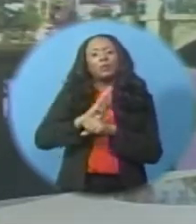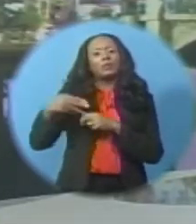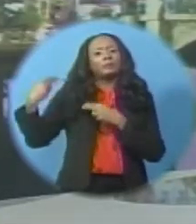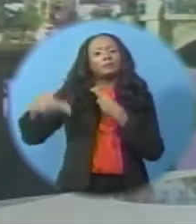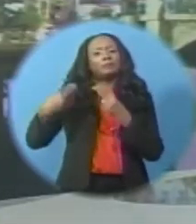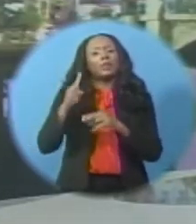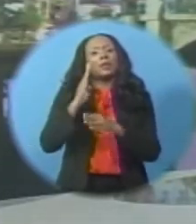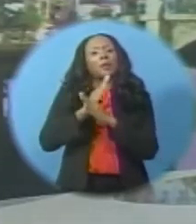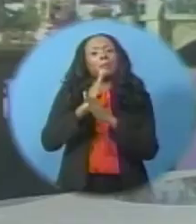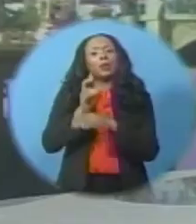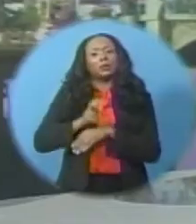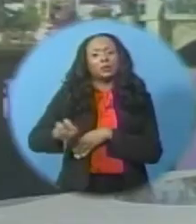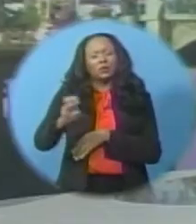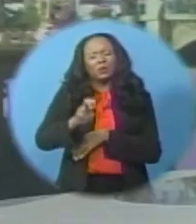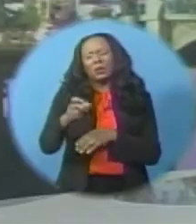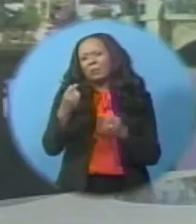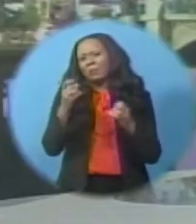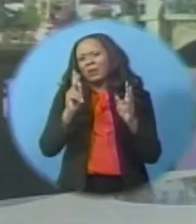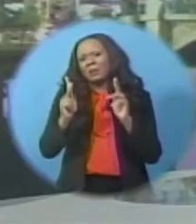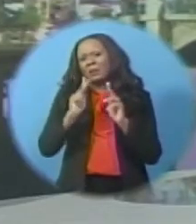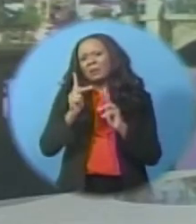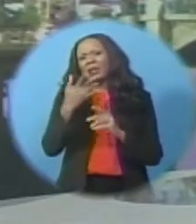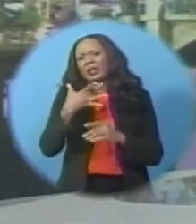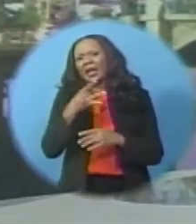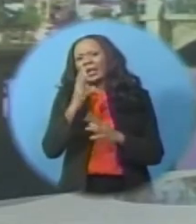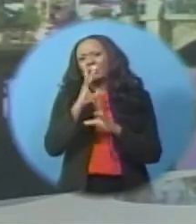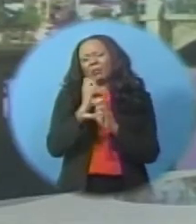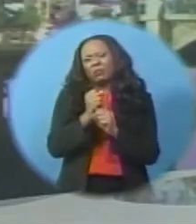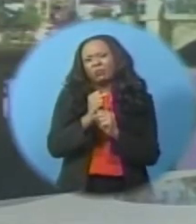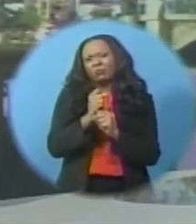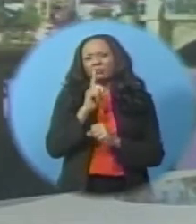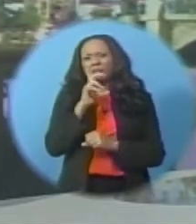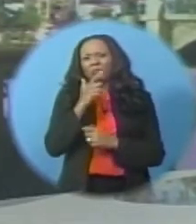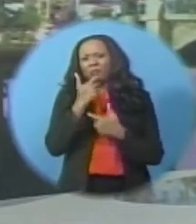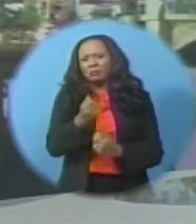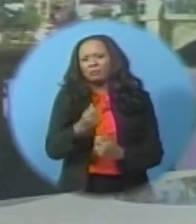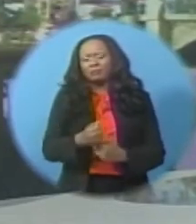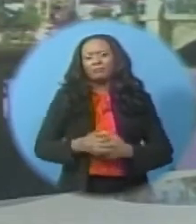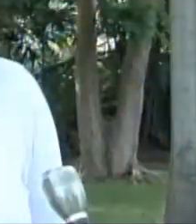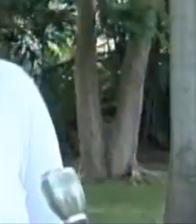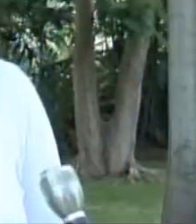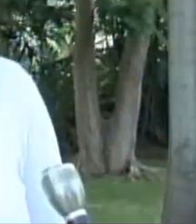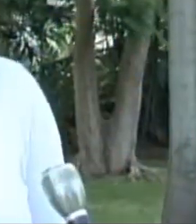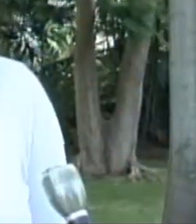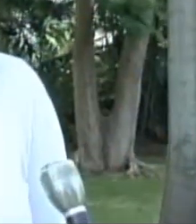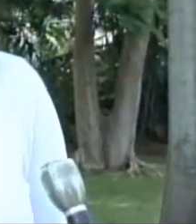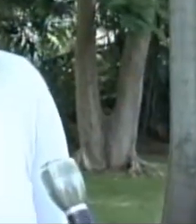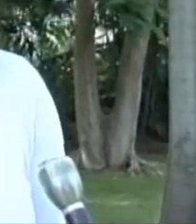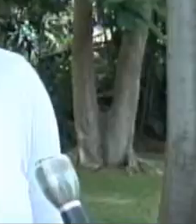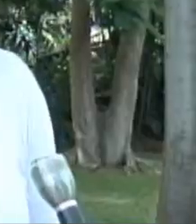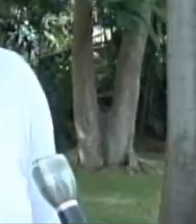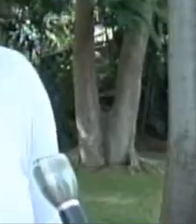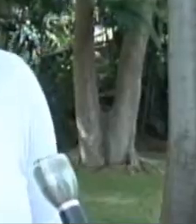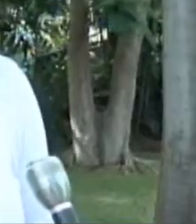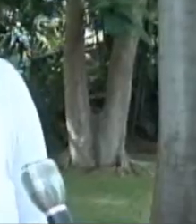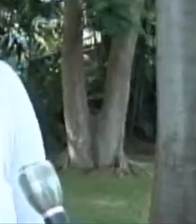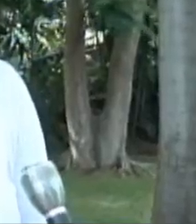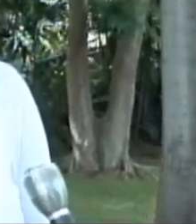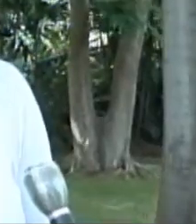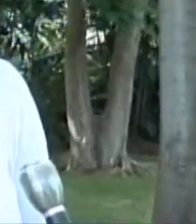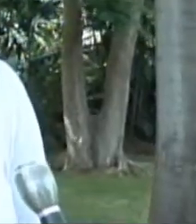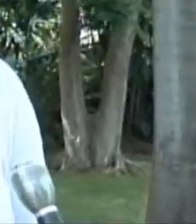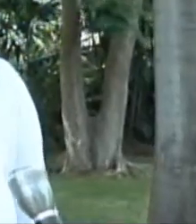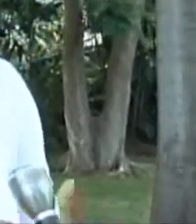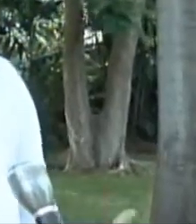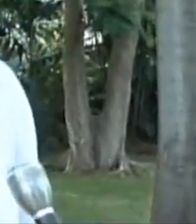the Heritage Tour appeal to travelers' tastes. The visitor will get a phenomenal experience